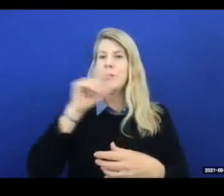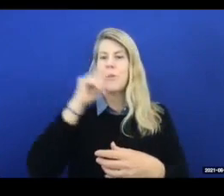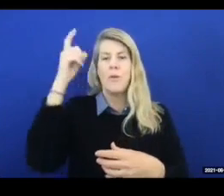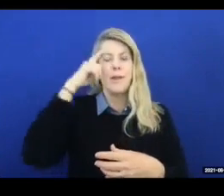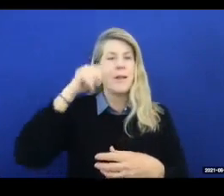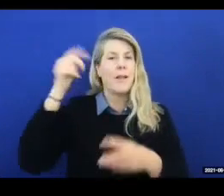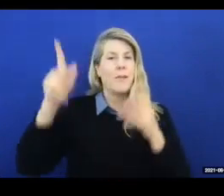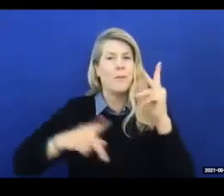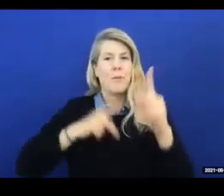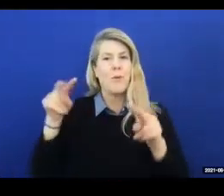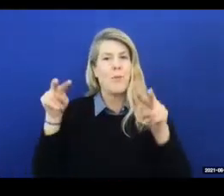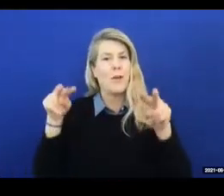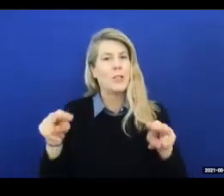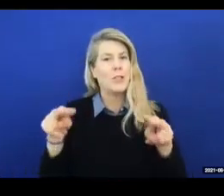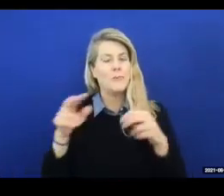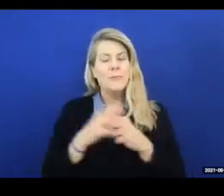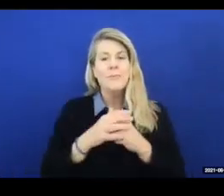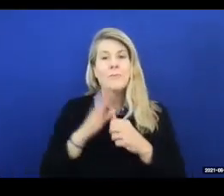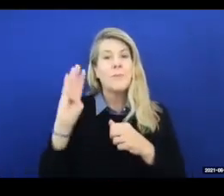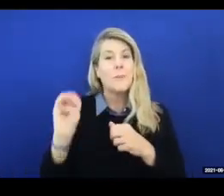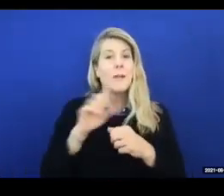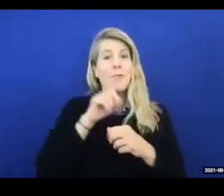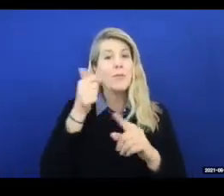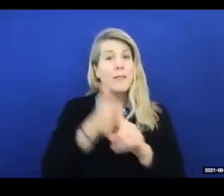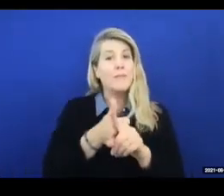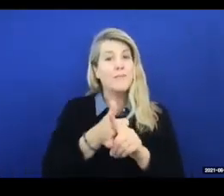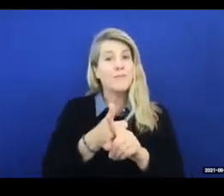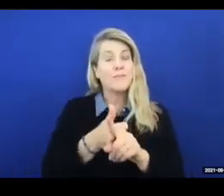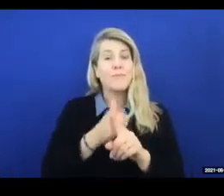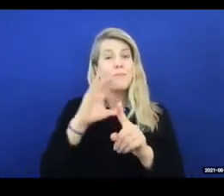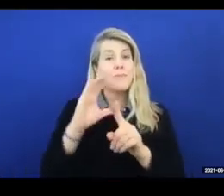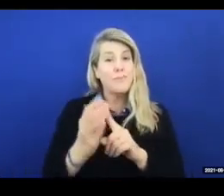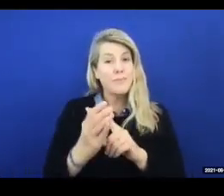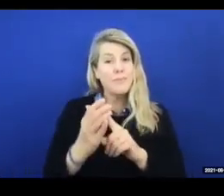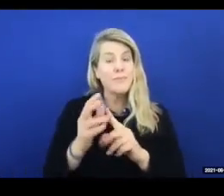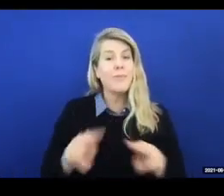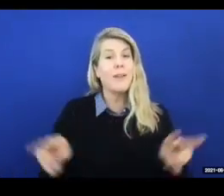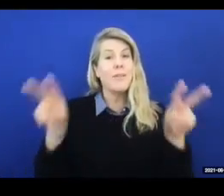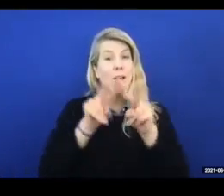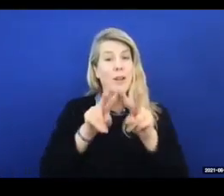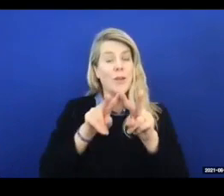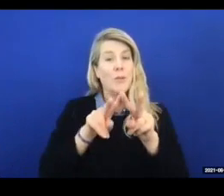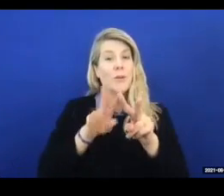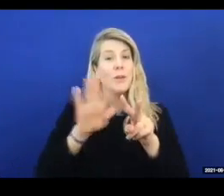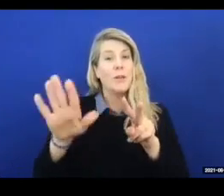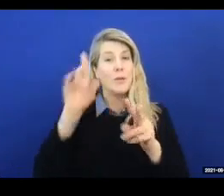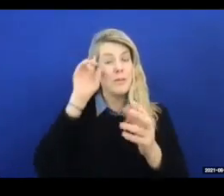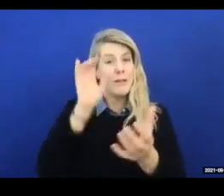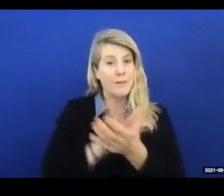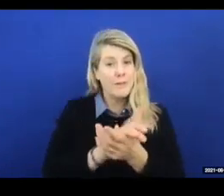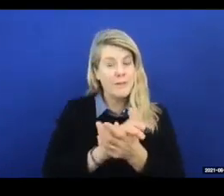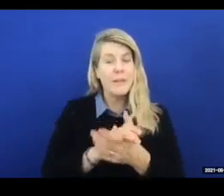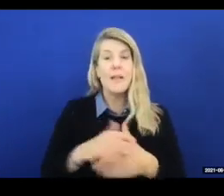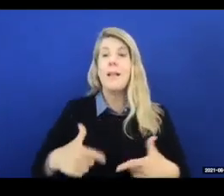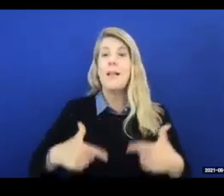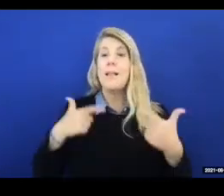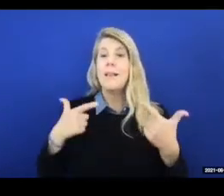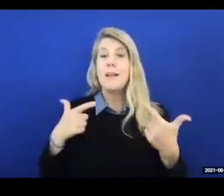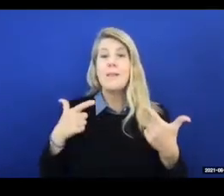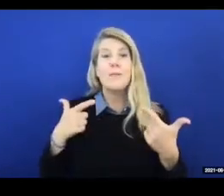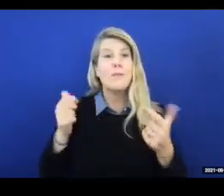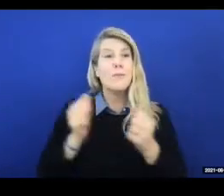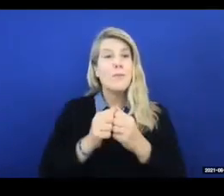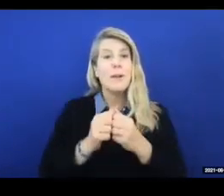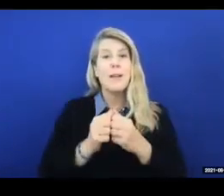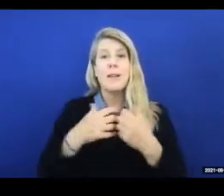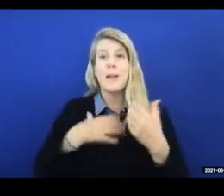are watching. Be true to yourself, your culture, your values, and your beliefs. Live your life with passion